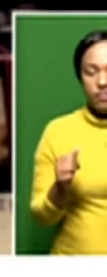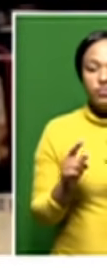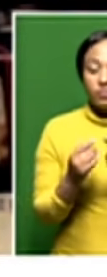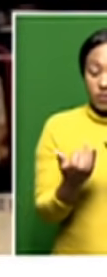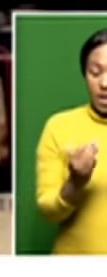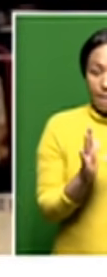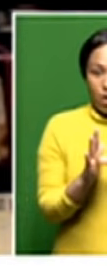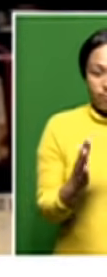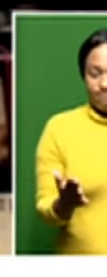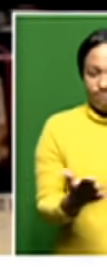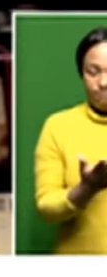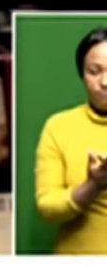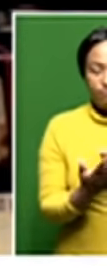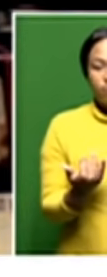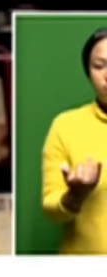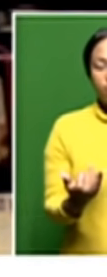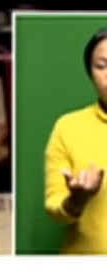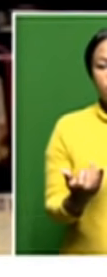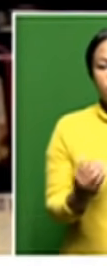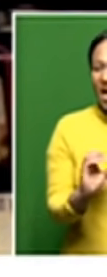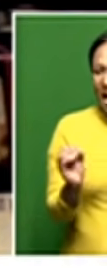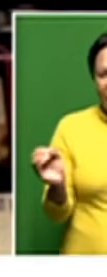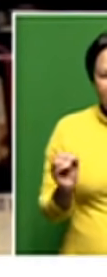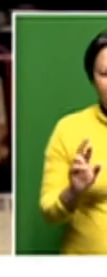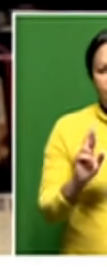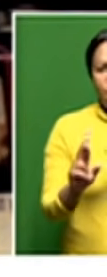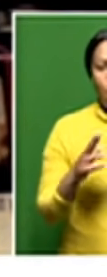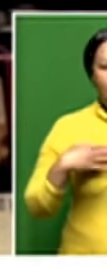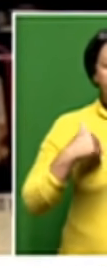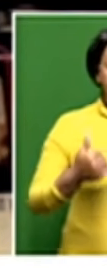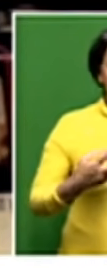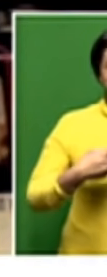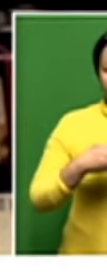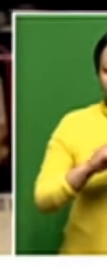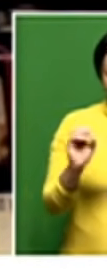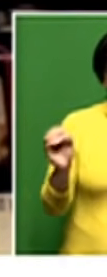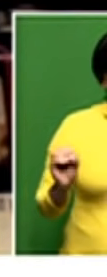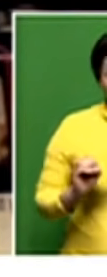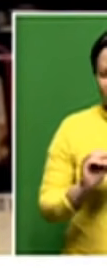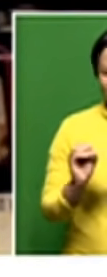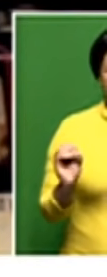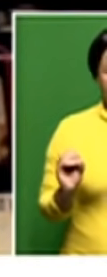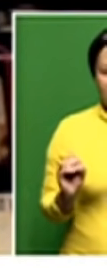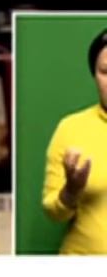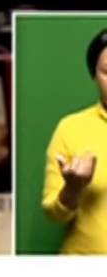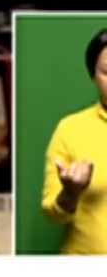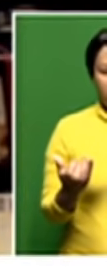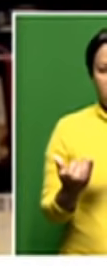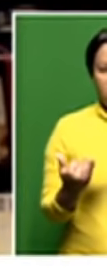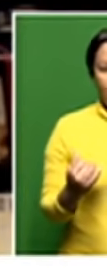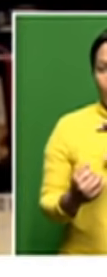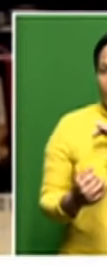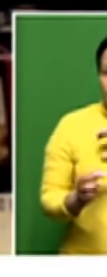to date, we have not had any reports of health issues consumer health issues